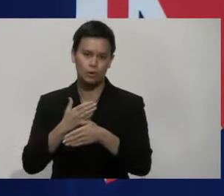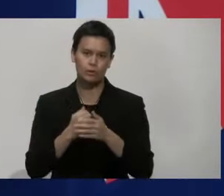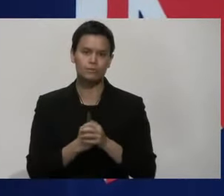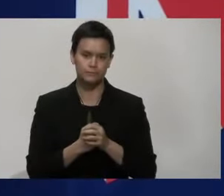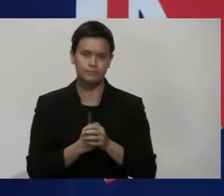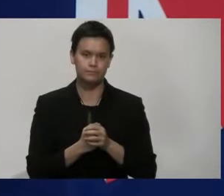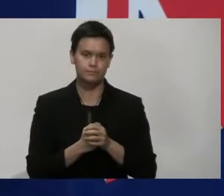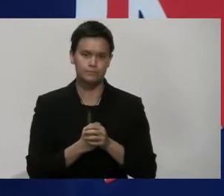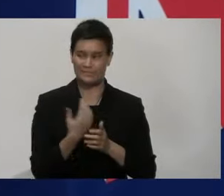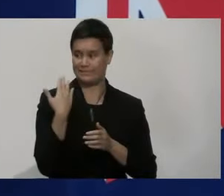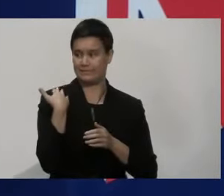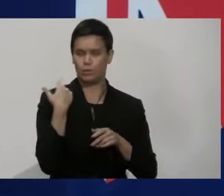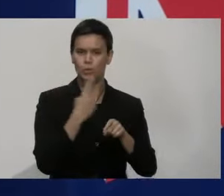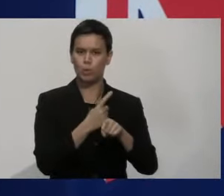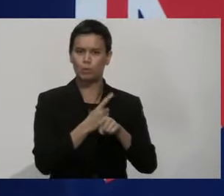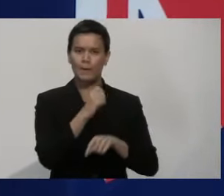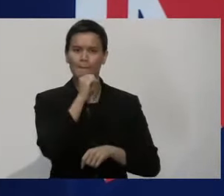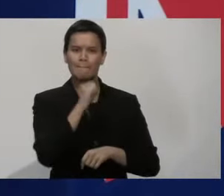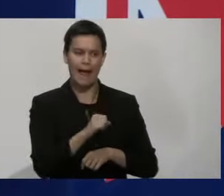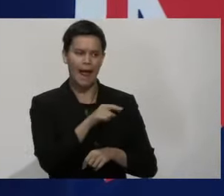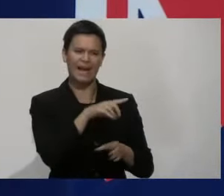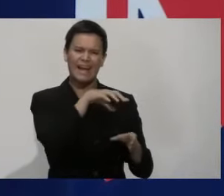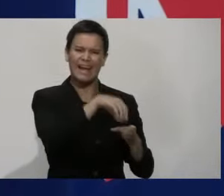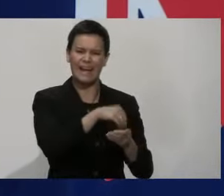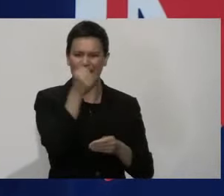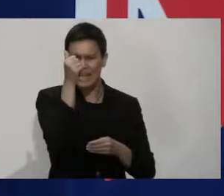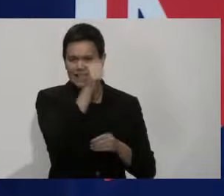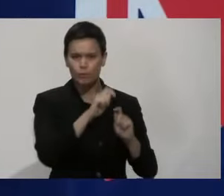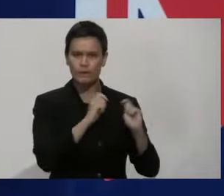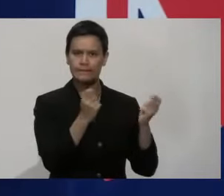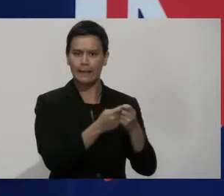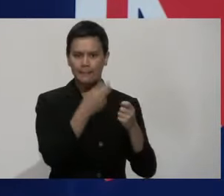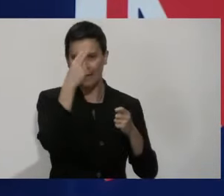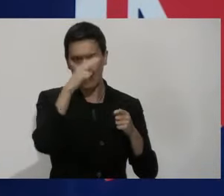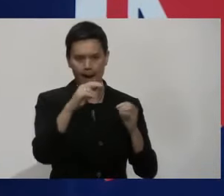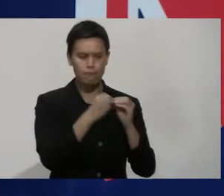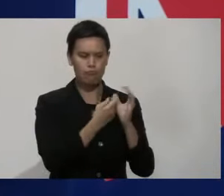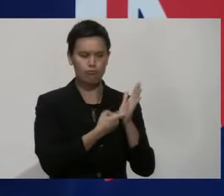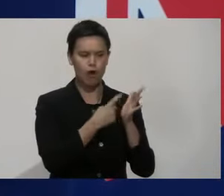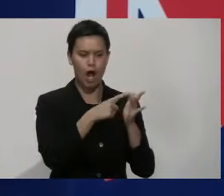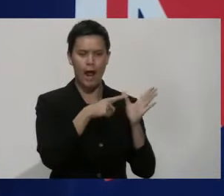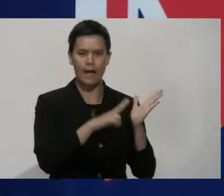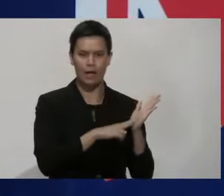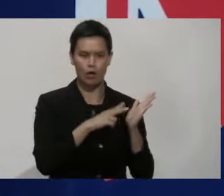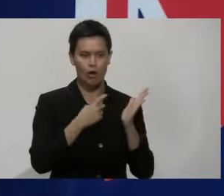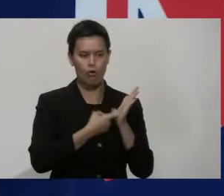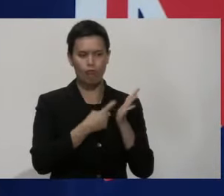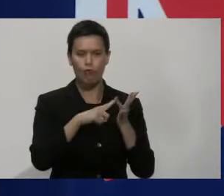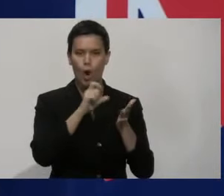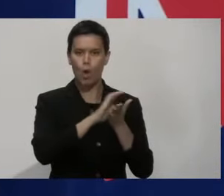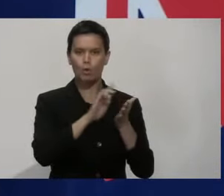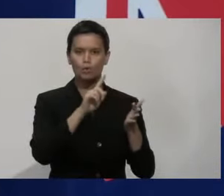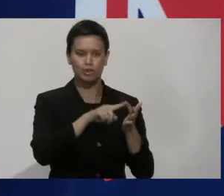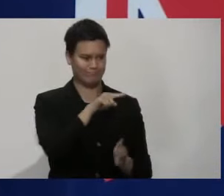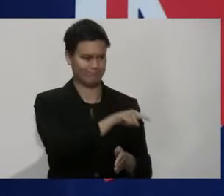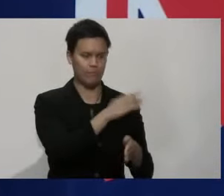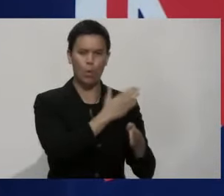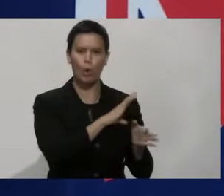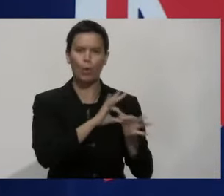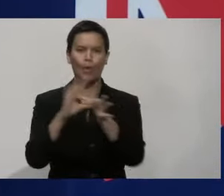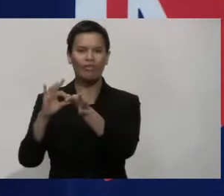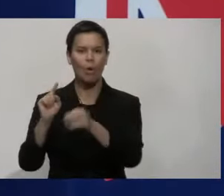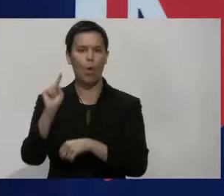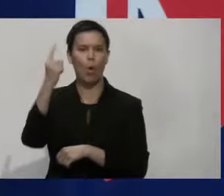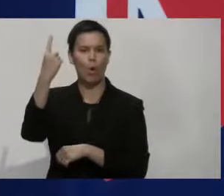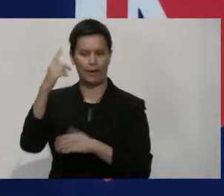Roche about what he had seen firsthand while visiting our Auckland Public Health Unit. He was there to see if they had all they needed to do